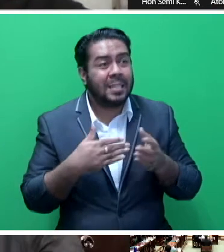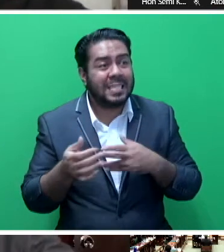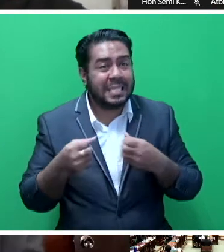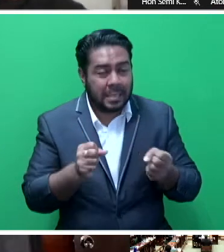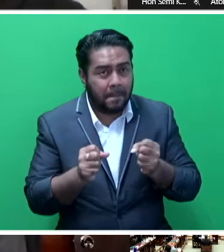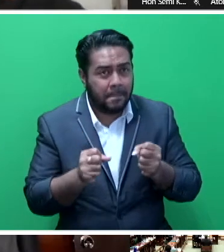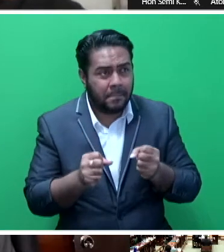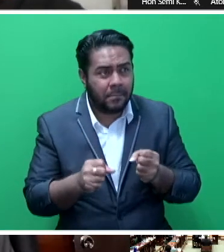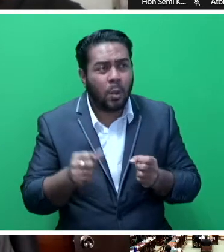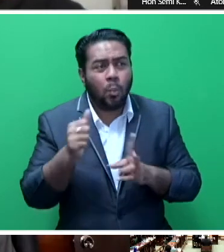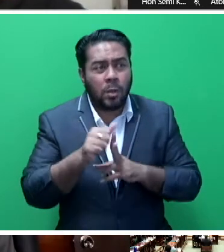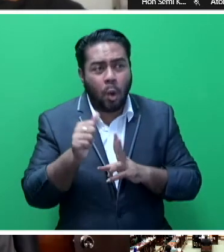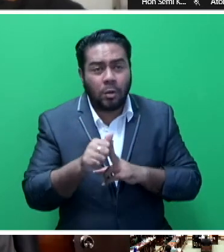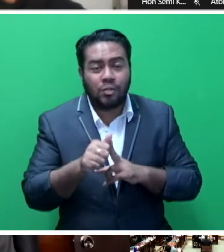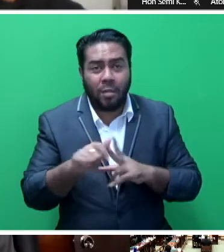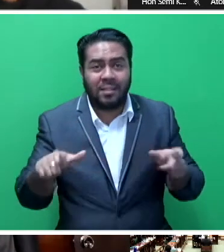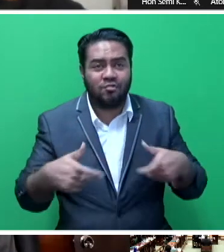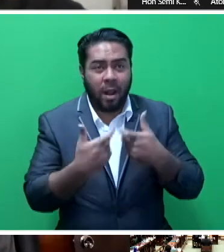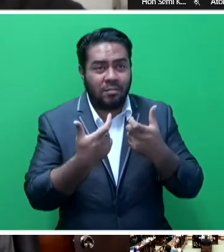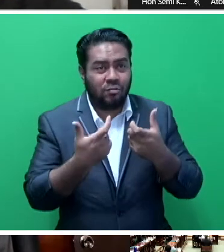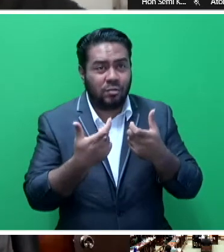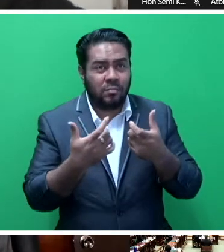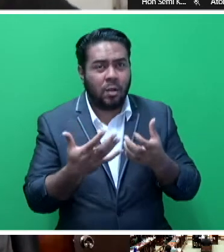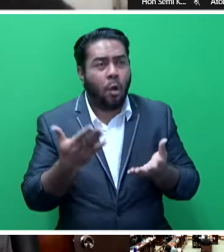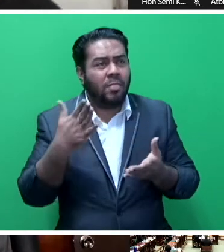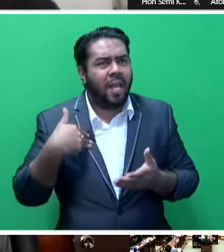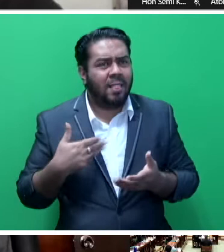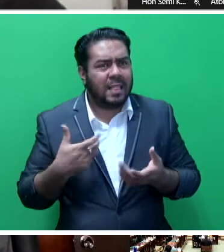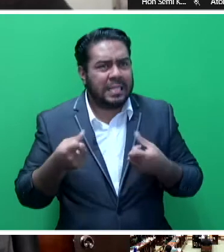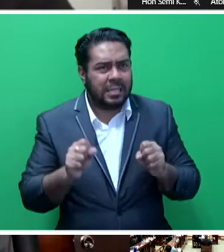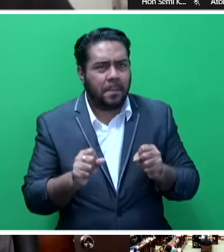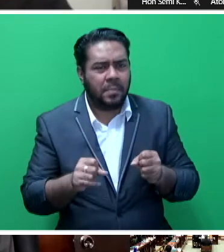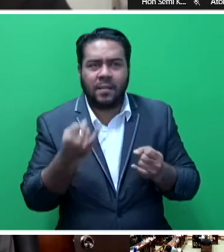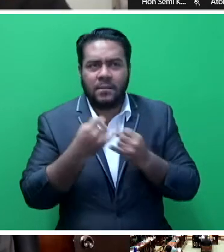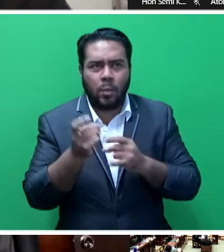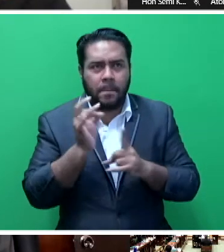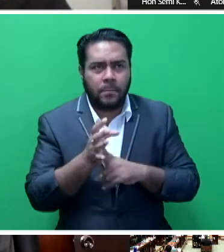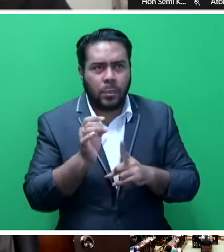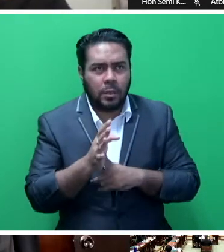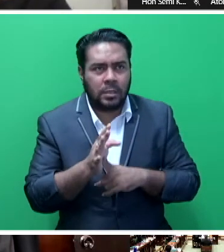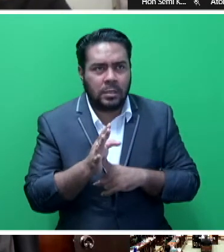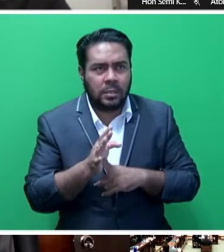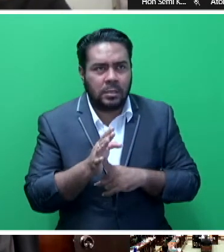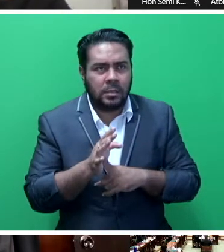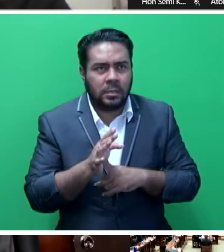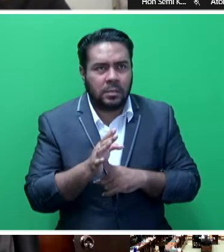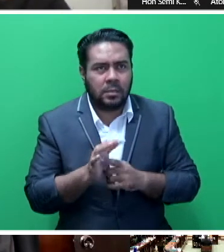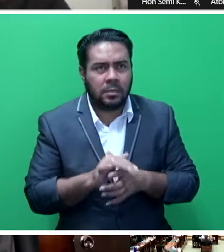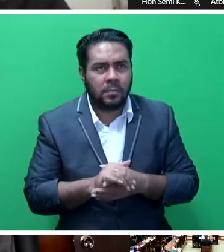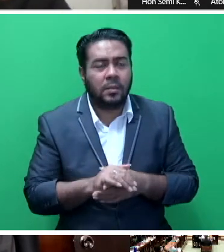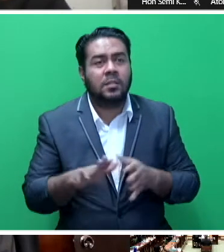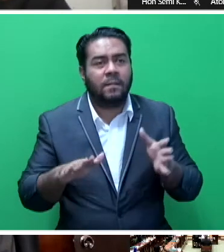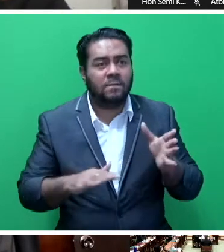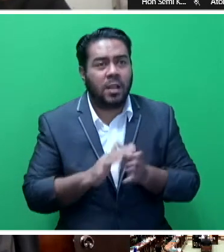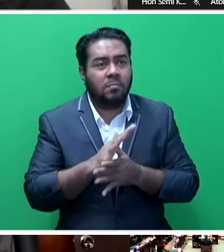supplies, and also the challenges that it's put on the health systems, it is important as a ministry that we are able to fulfill our